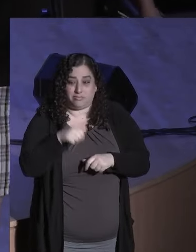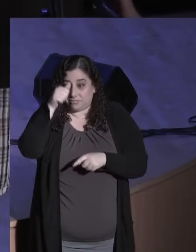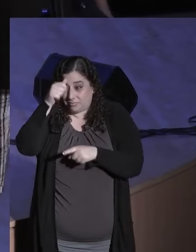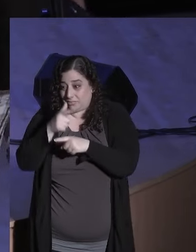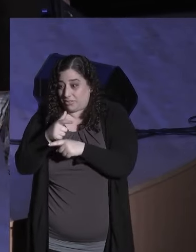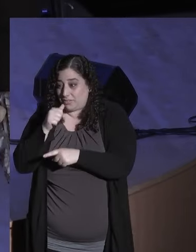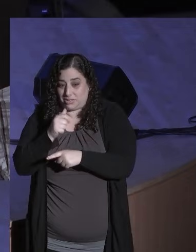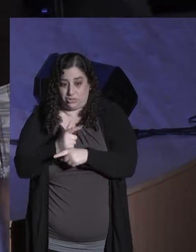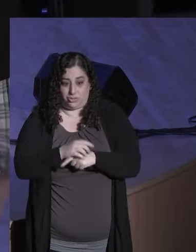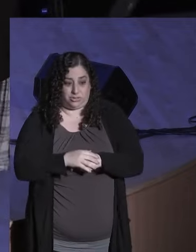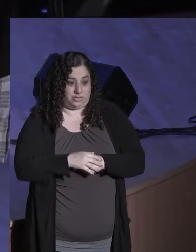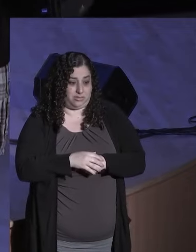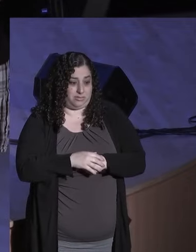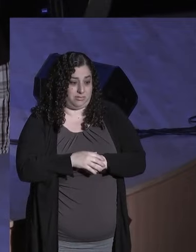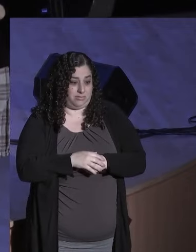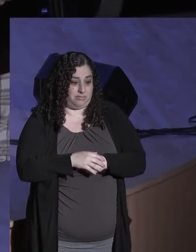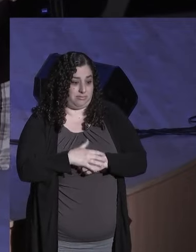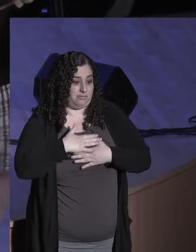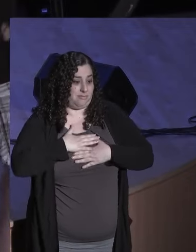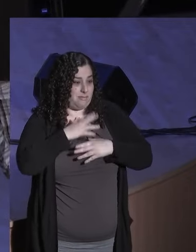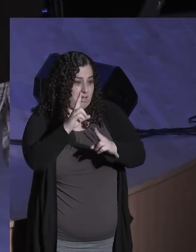it's the Mi'kmaq honor song.